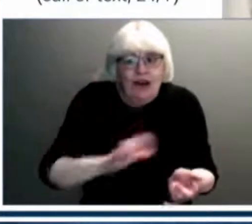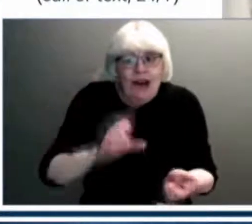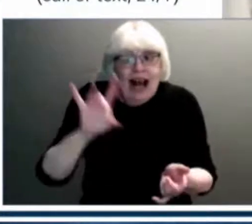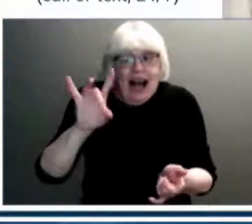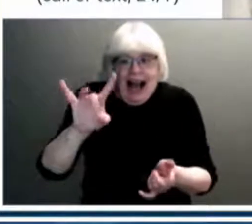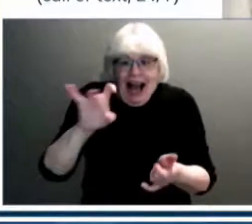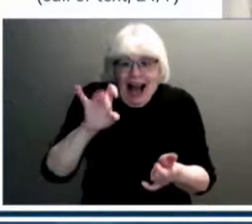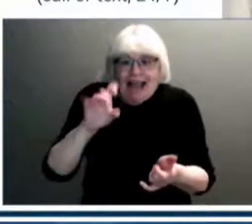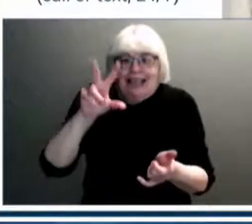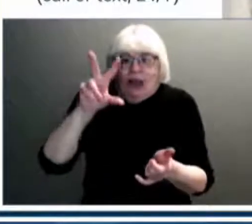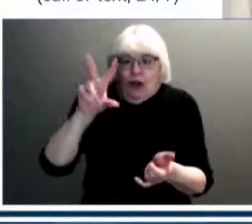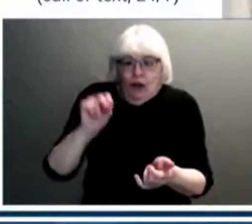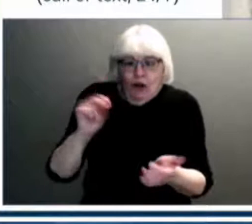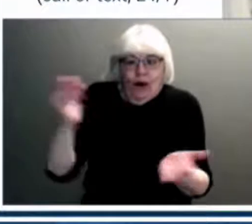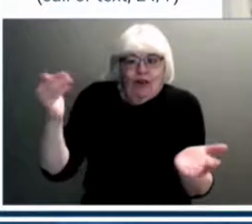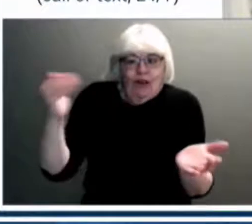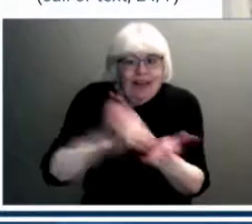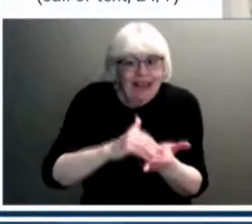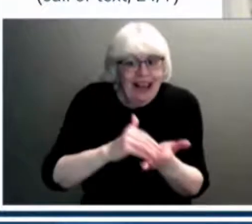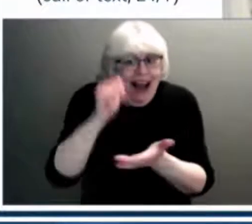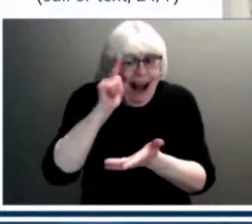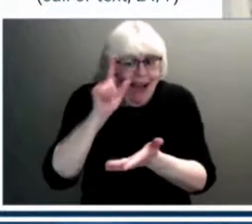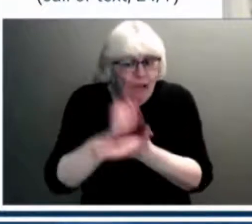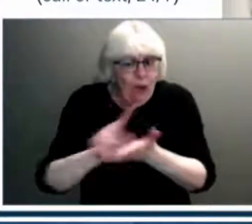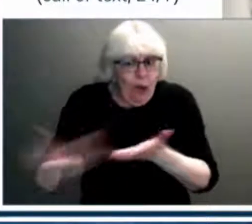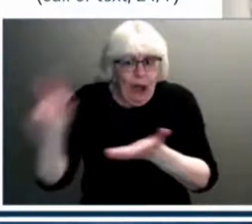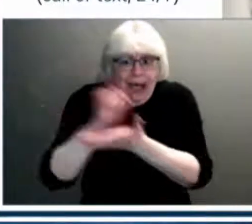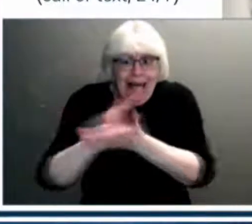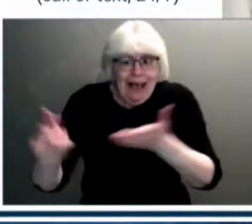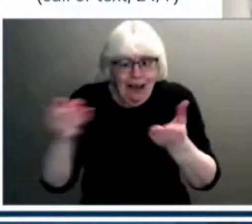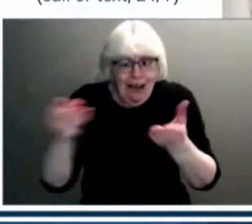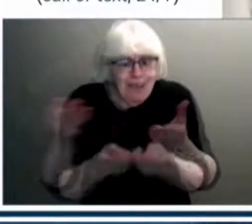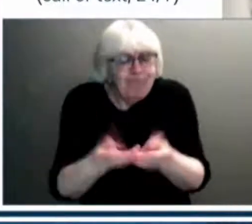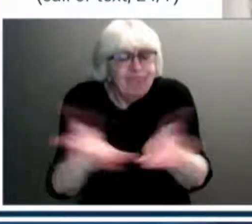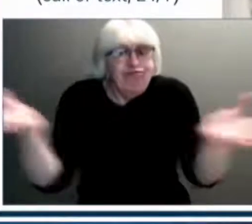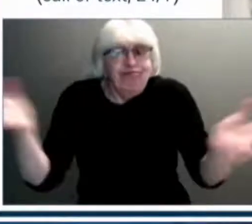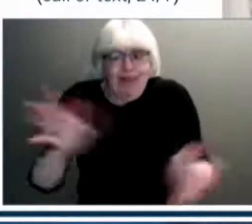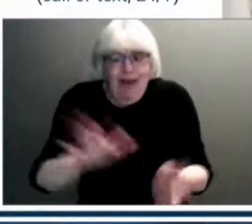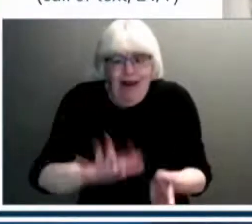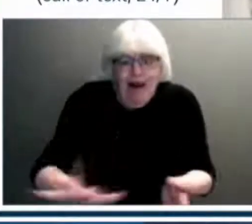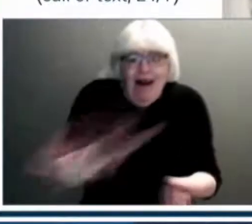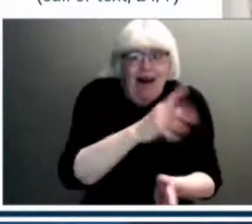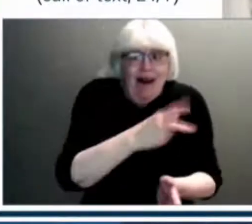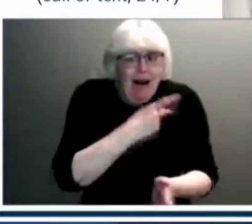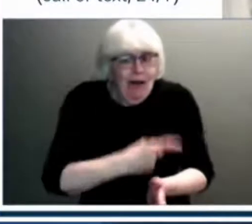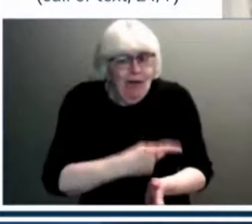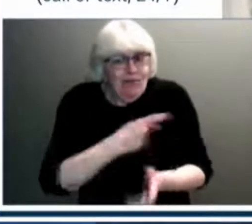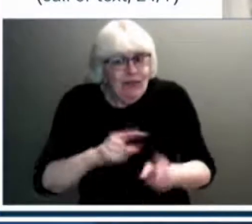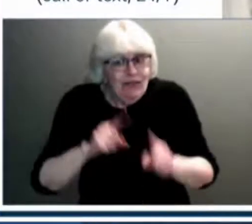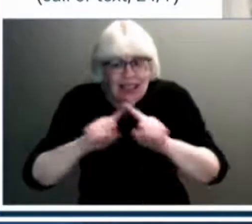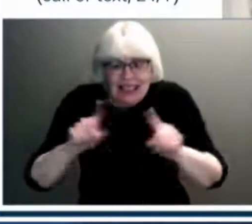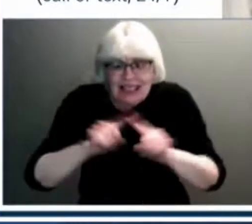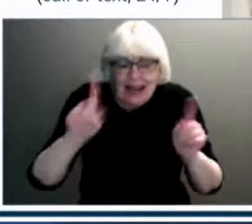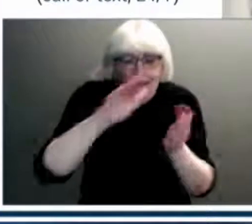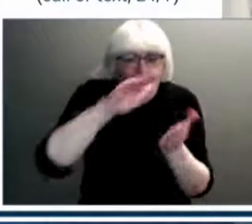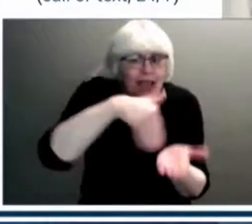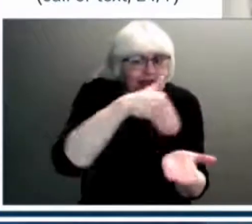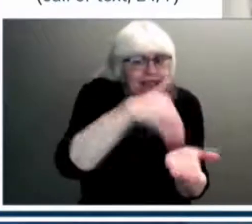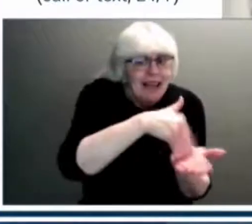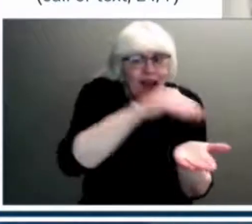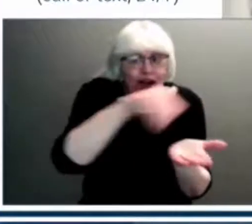across the province. And these tests are going to testing centers. They're being used for outbreak response. They're being used in Nova Scotia